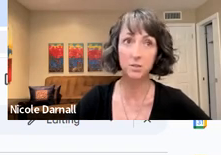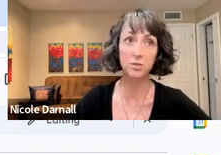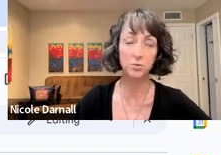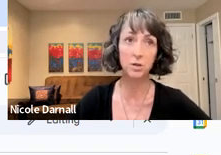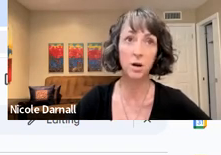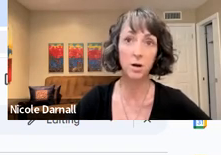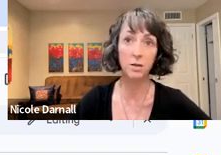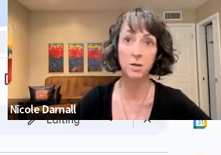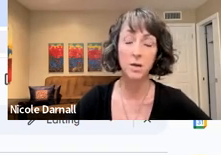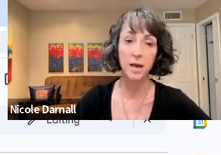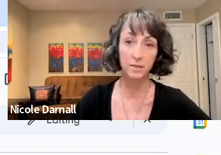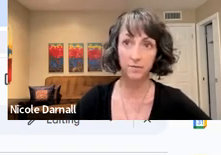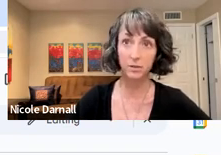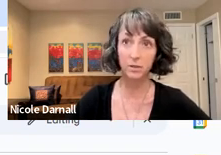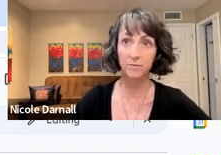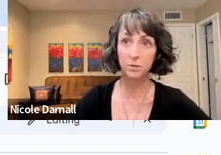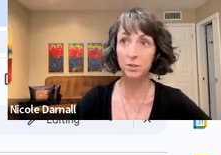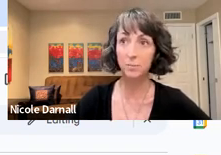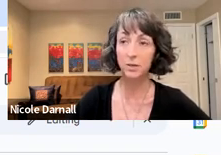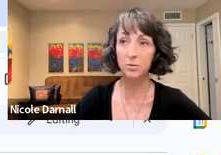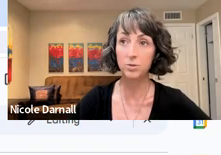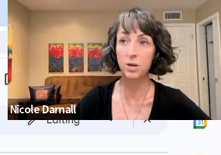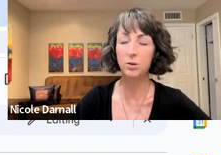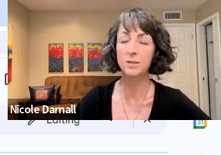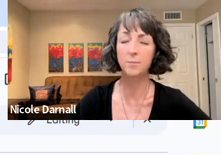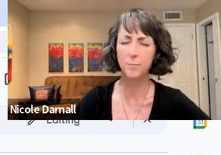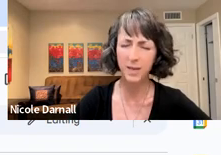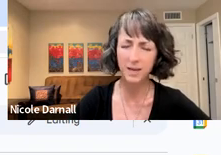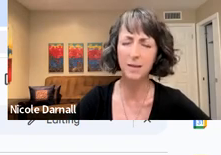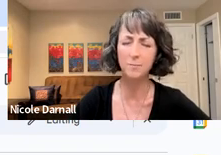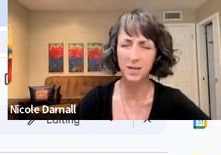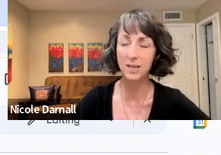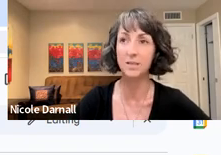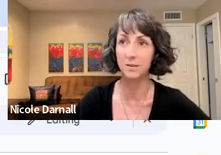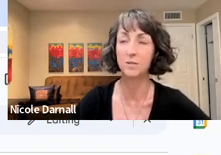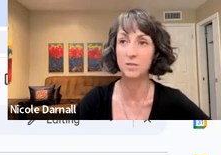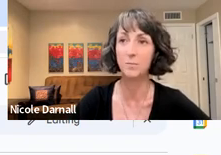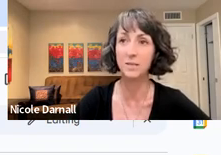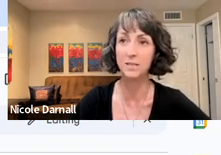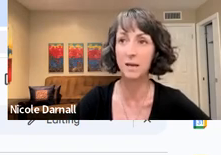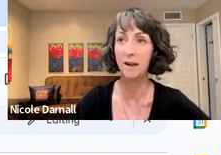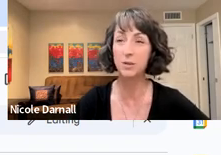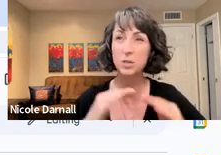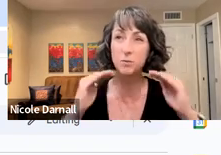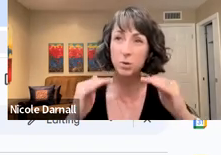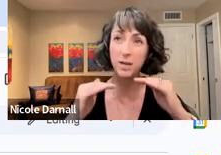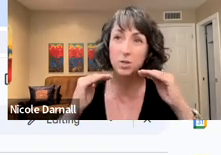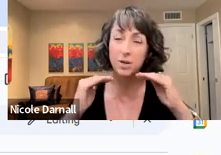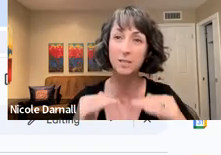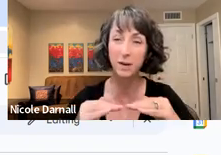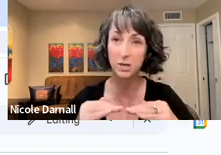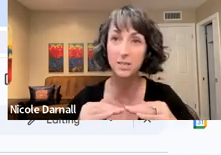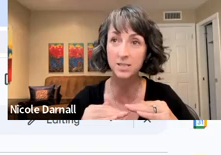a vendor scorecard at the federal level could be used across many, many different spaces. And by virtue of